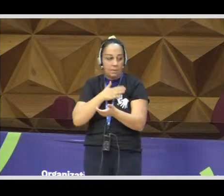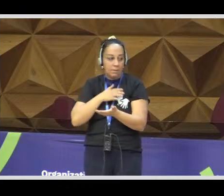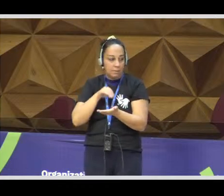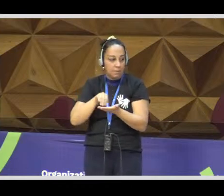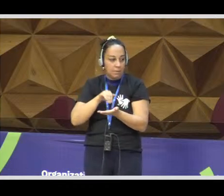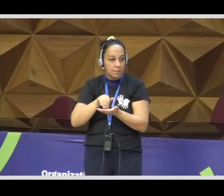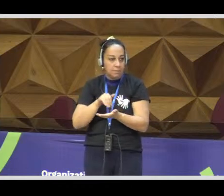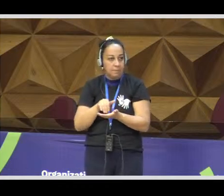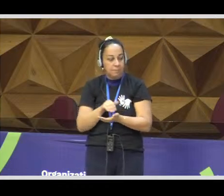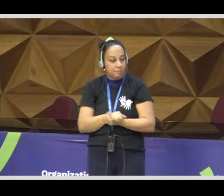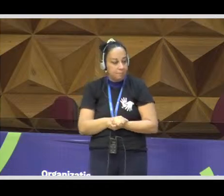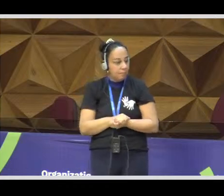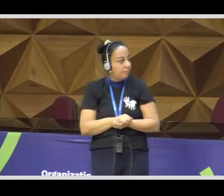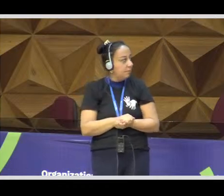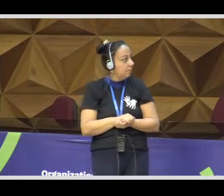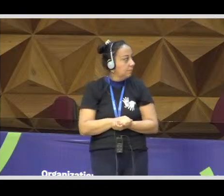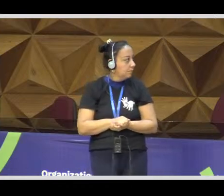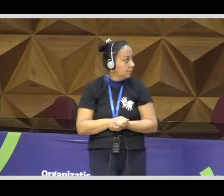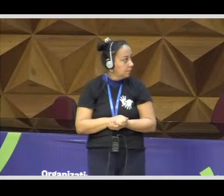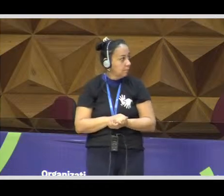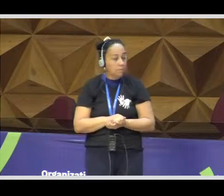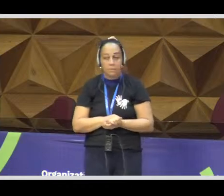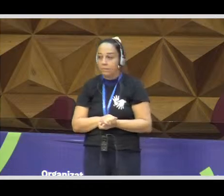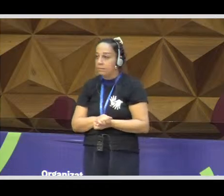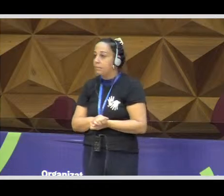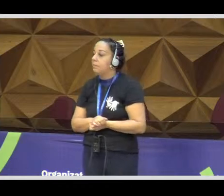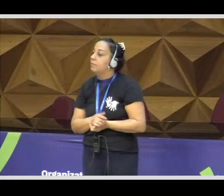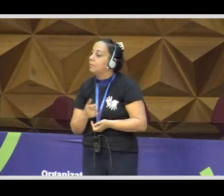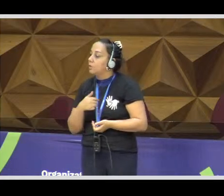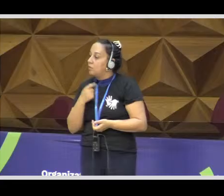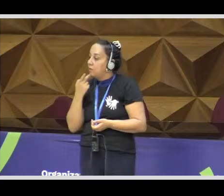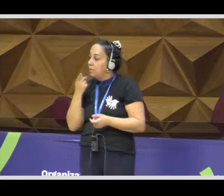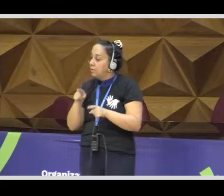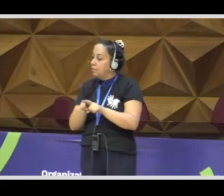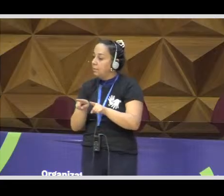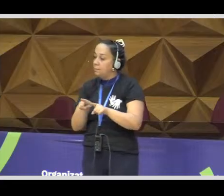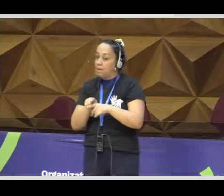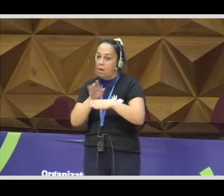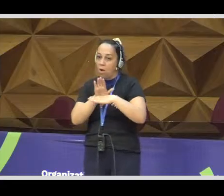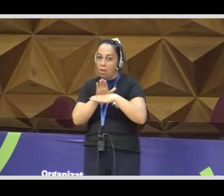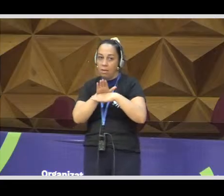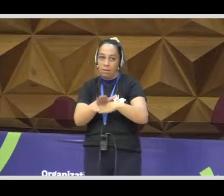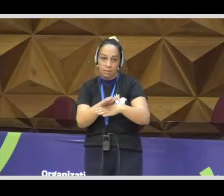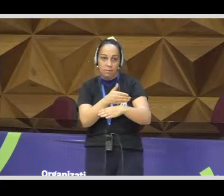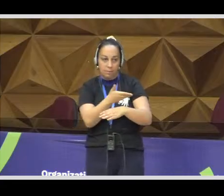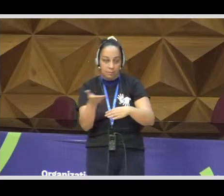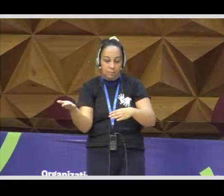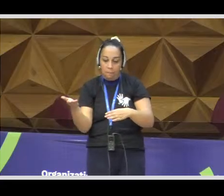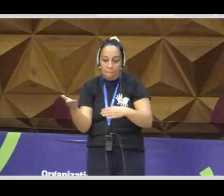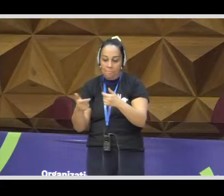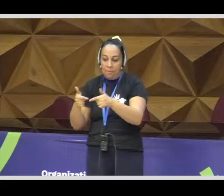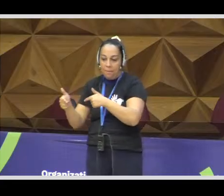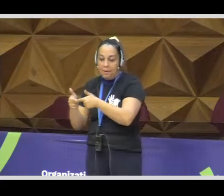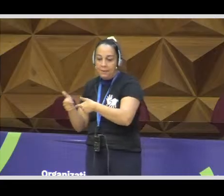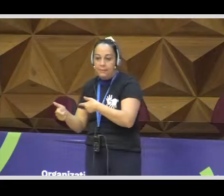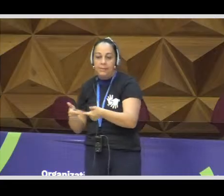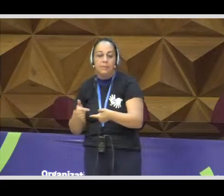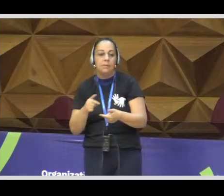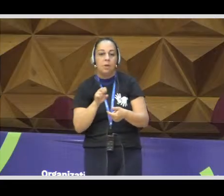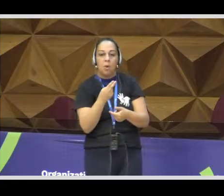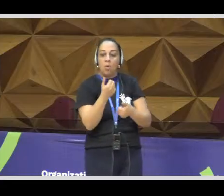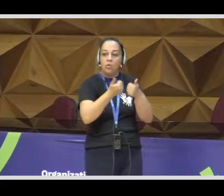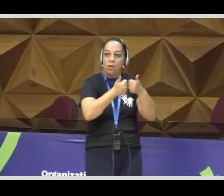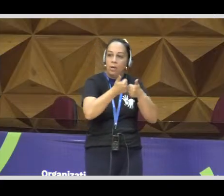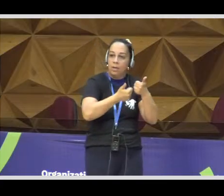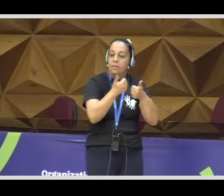Or finally some collaboration. So it could be working or playing with somebody else nearby, or in the same vehicle as me, or it